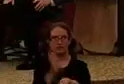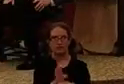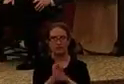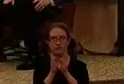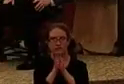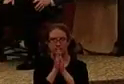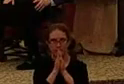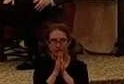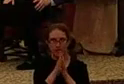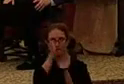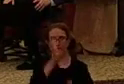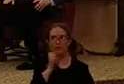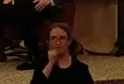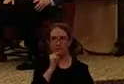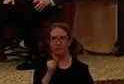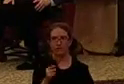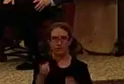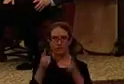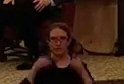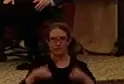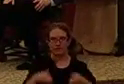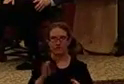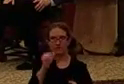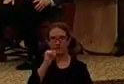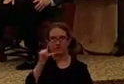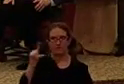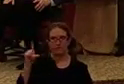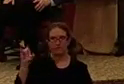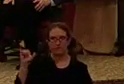praying. God told me to come down this alley.